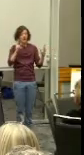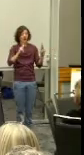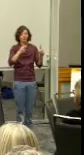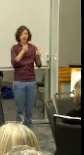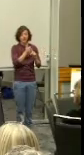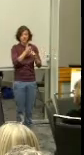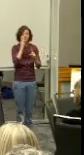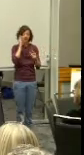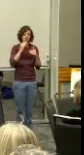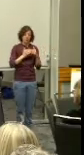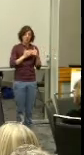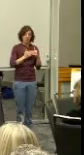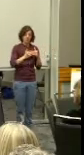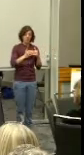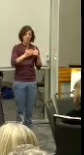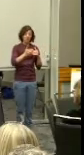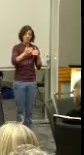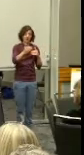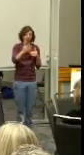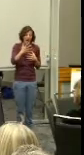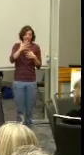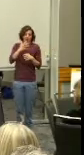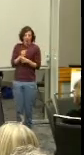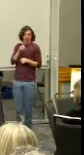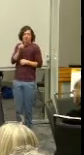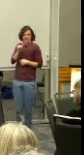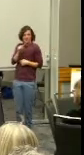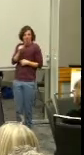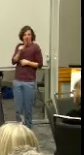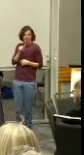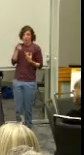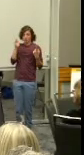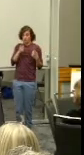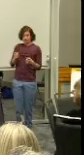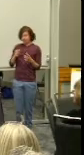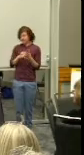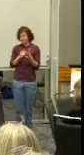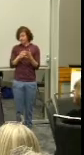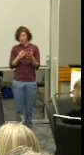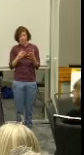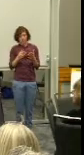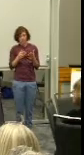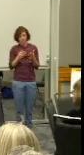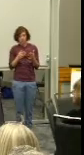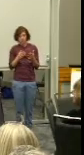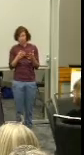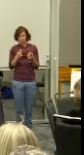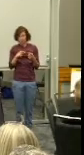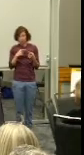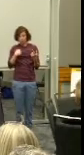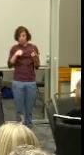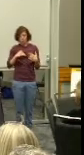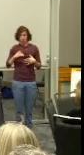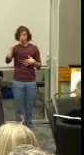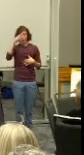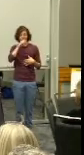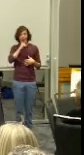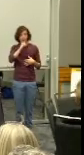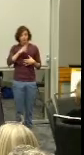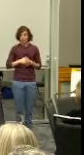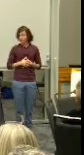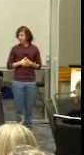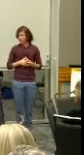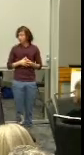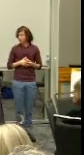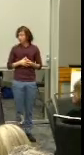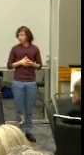disabilities as they age. Often what happens as we get older. And coupled with the idea of